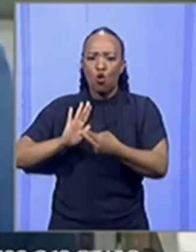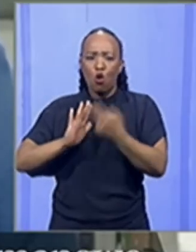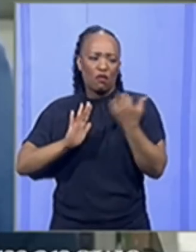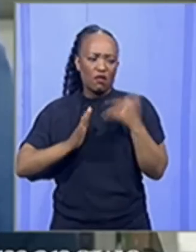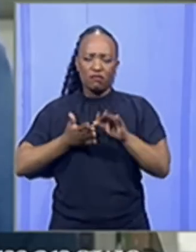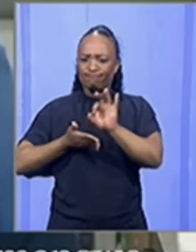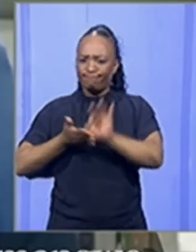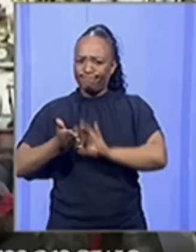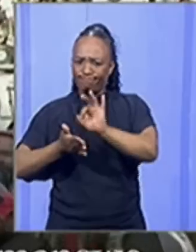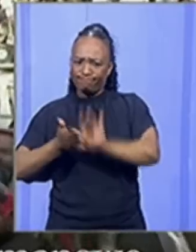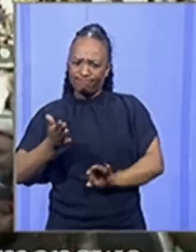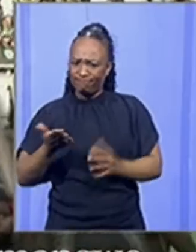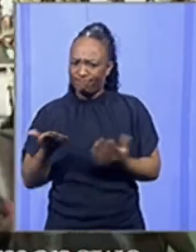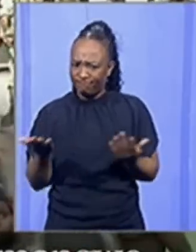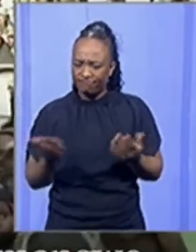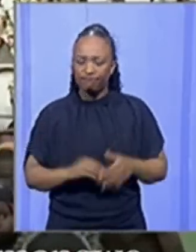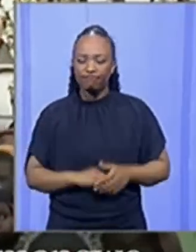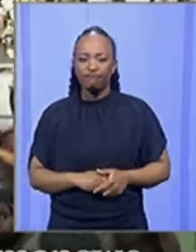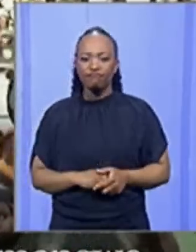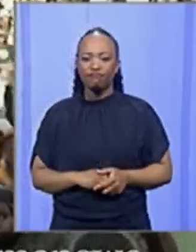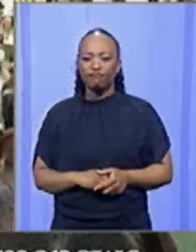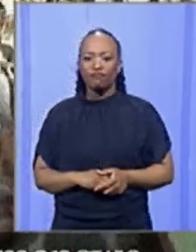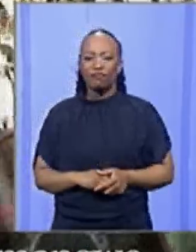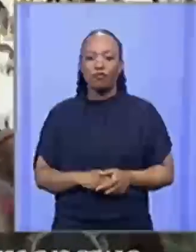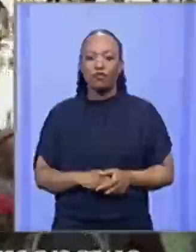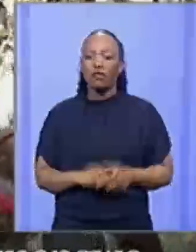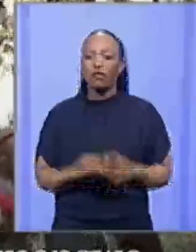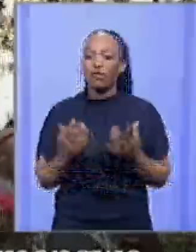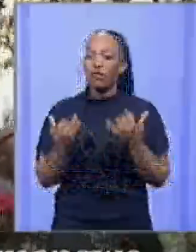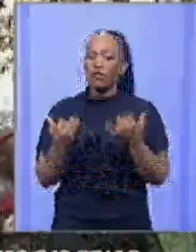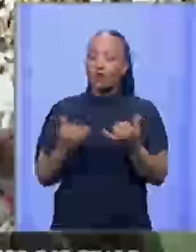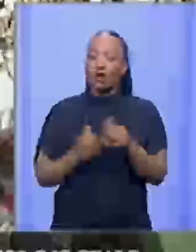election period. Le go fitlha gompieno lekoko la